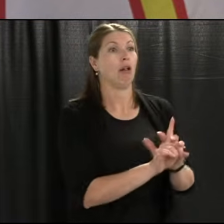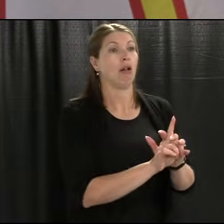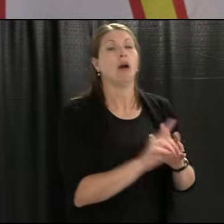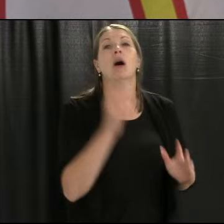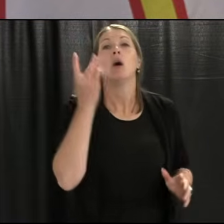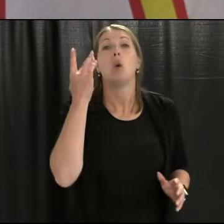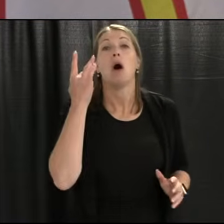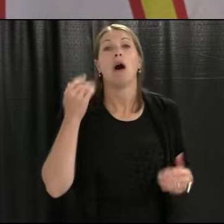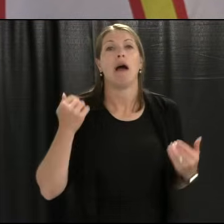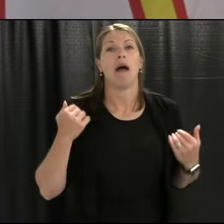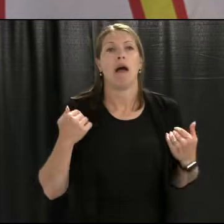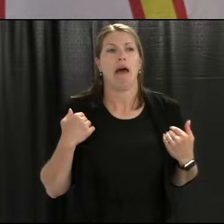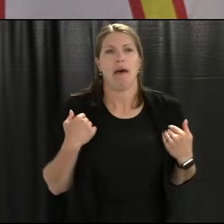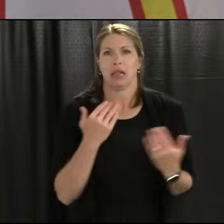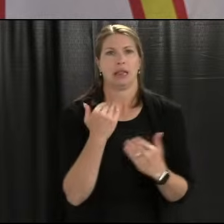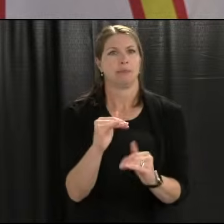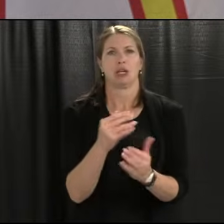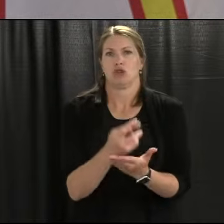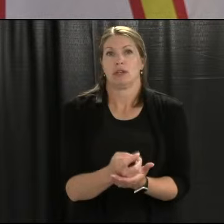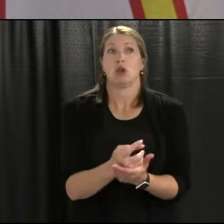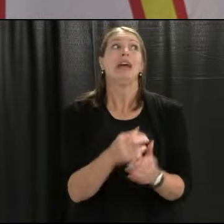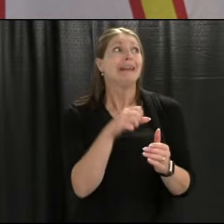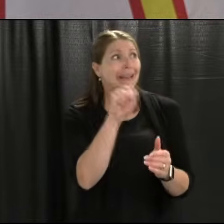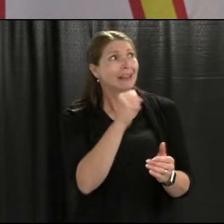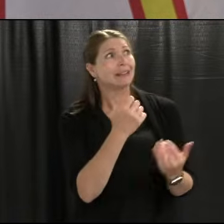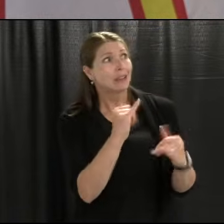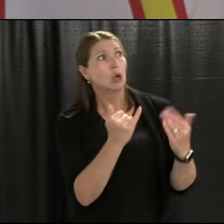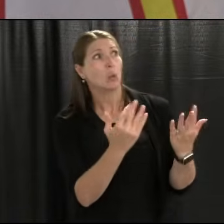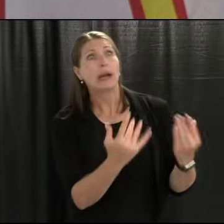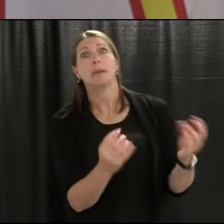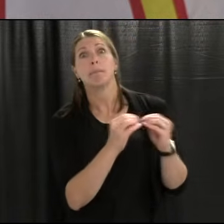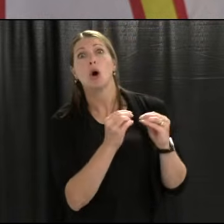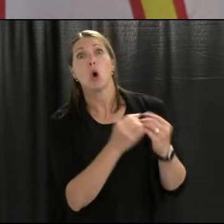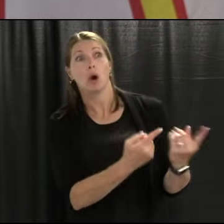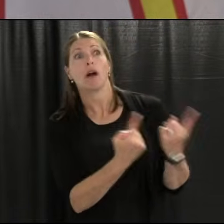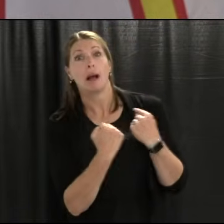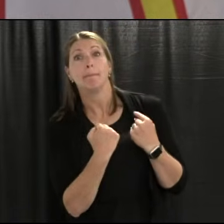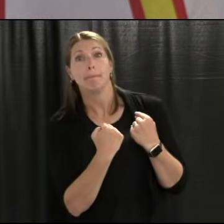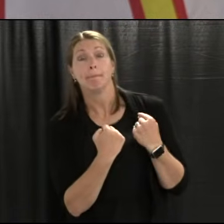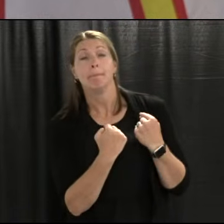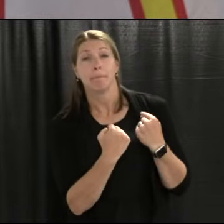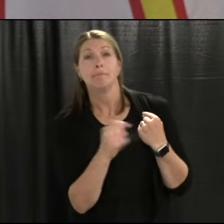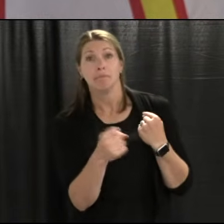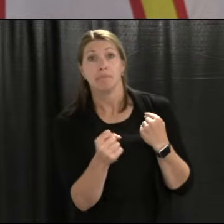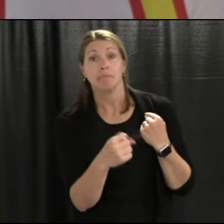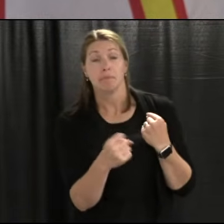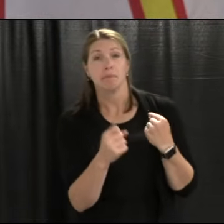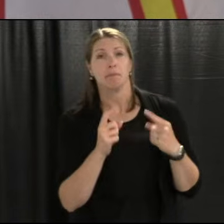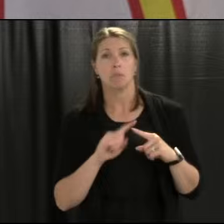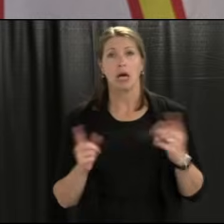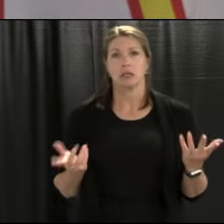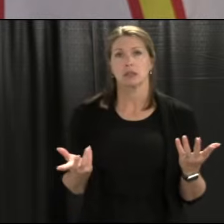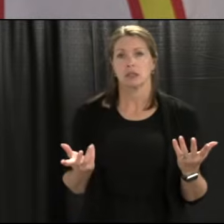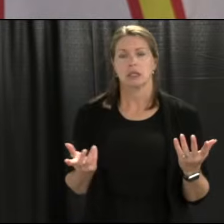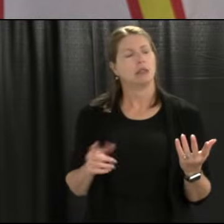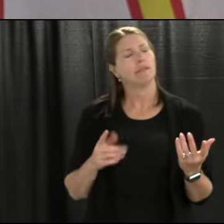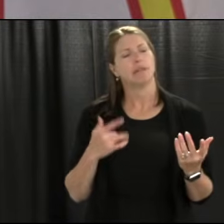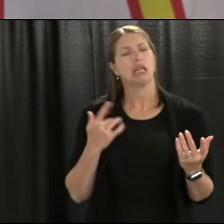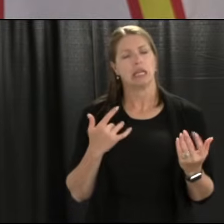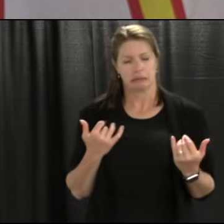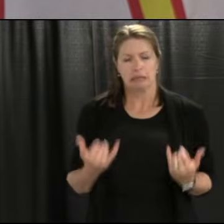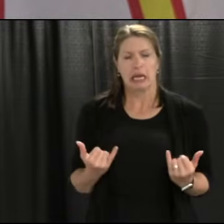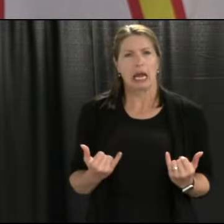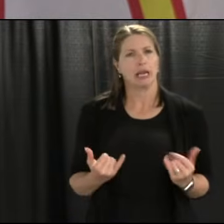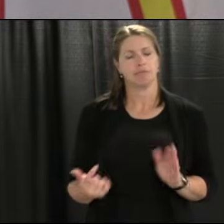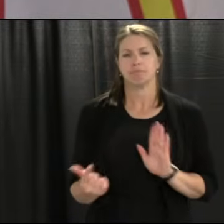only have so many assets, while we continue to get more assets in here from across the country to fight the current fires that we have. It was a step that we needed to take